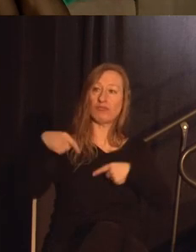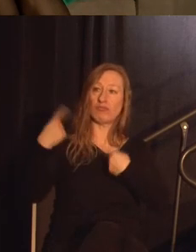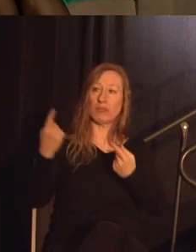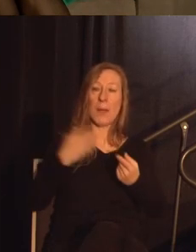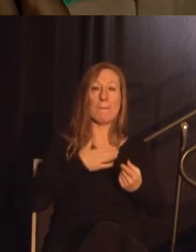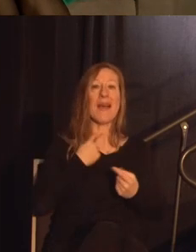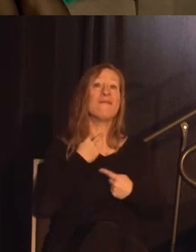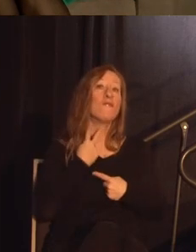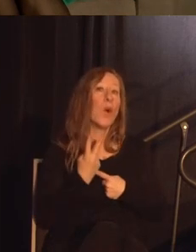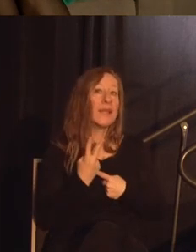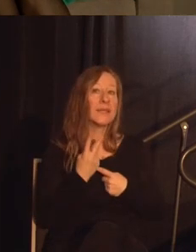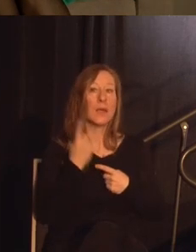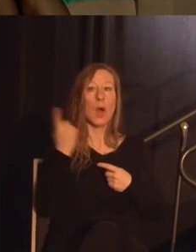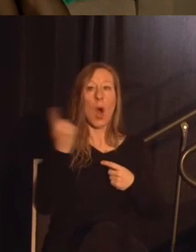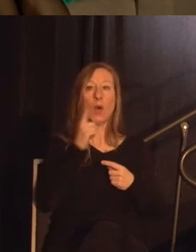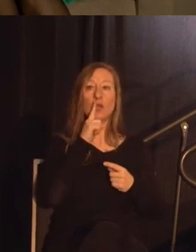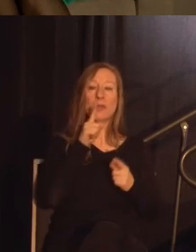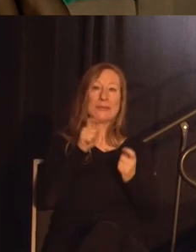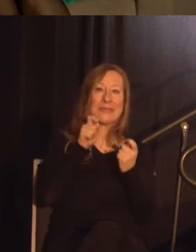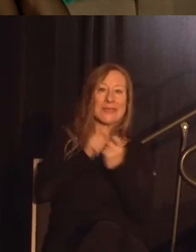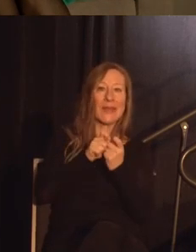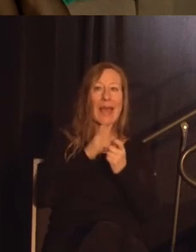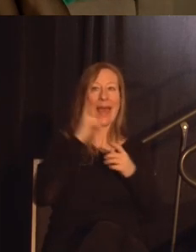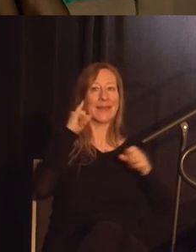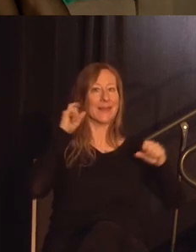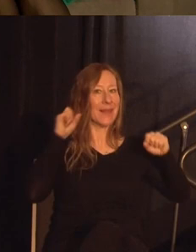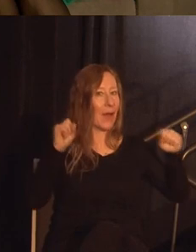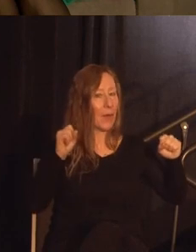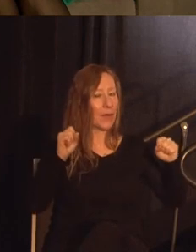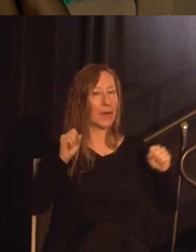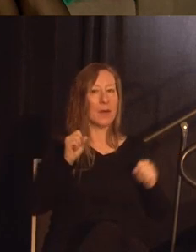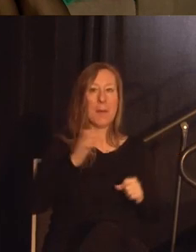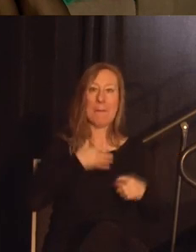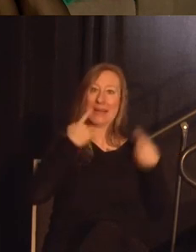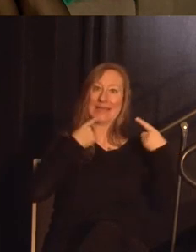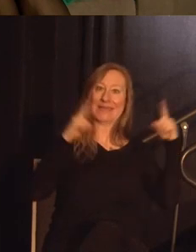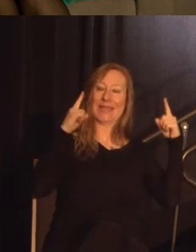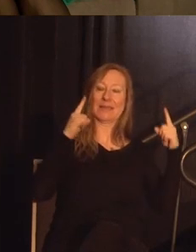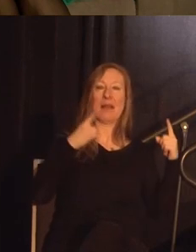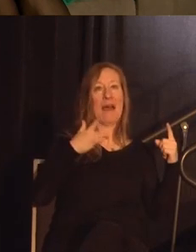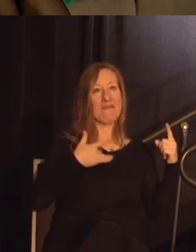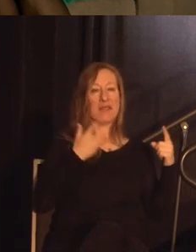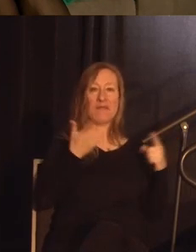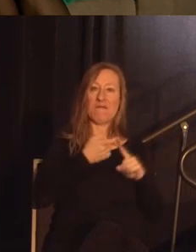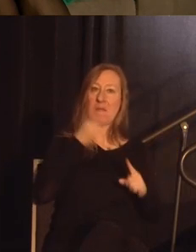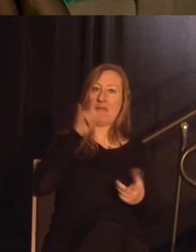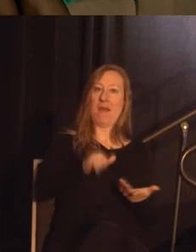defined and loud. And I feel like that's where my success has come from, because it made me